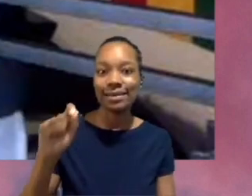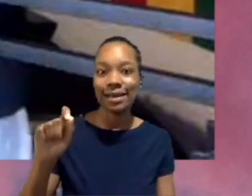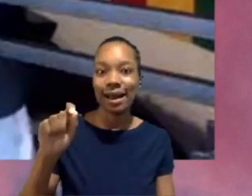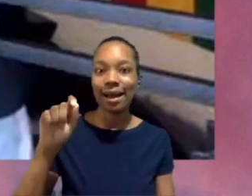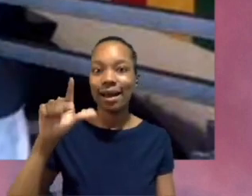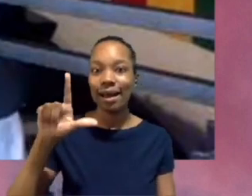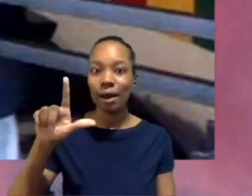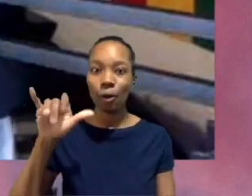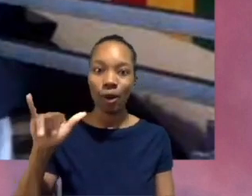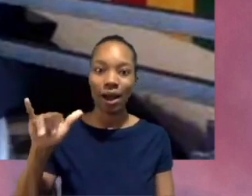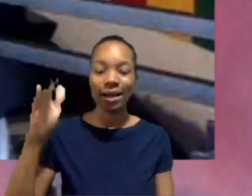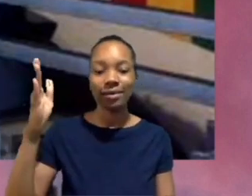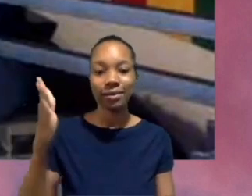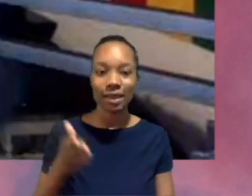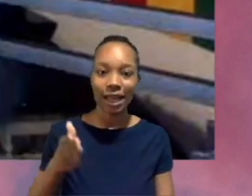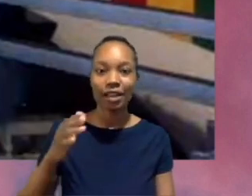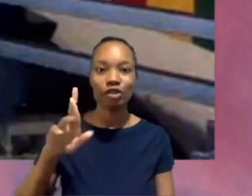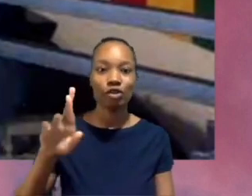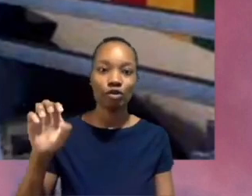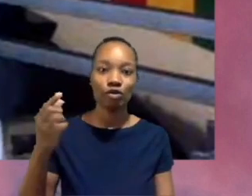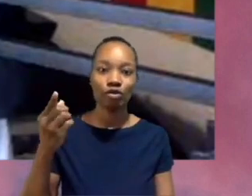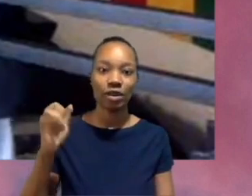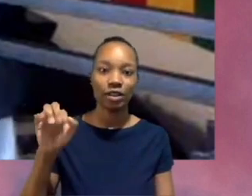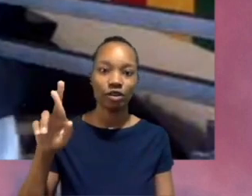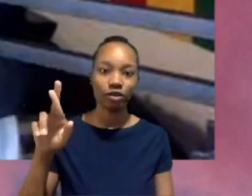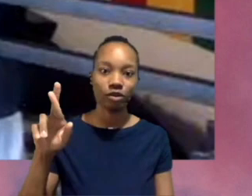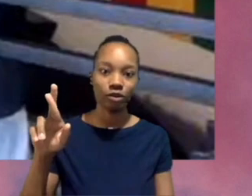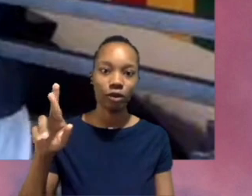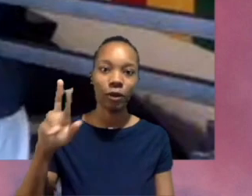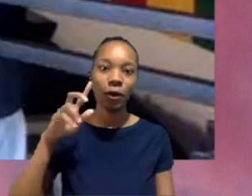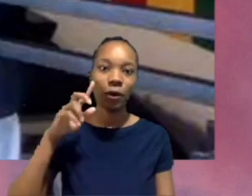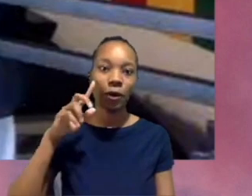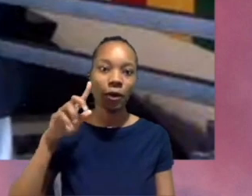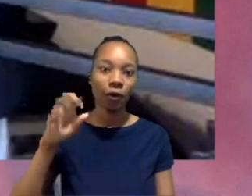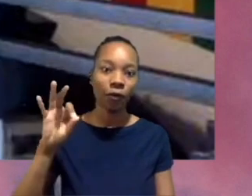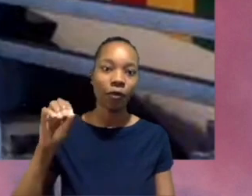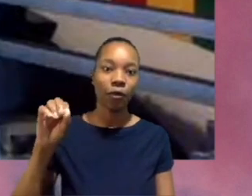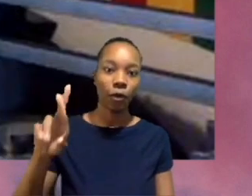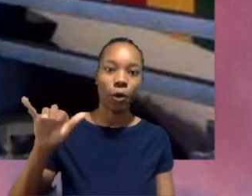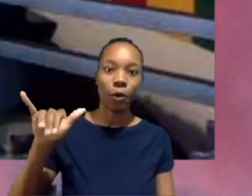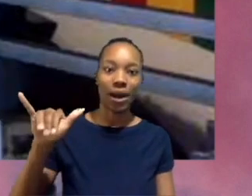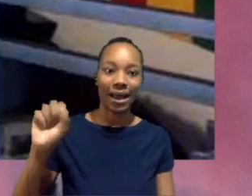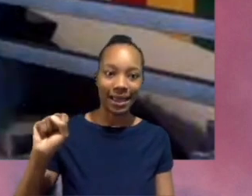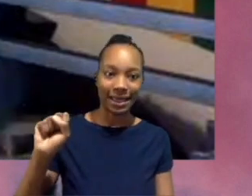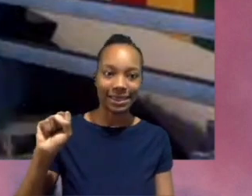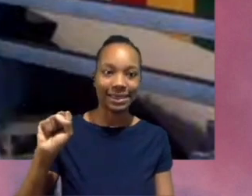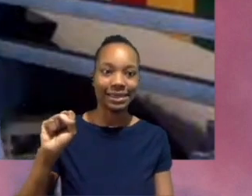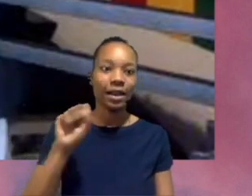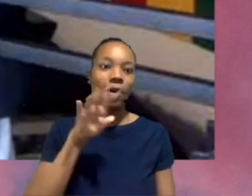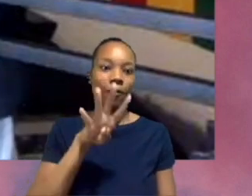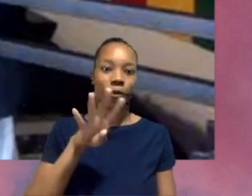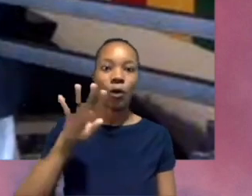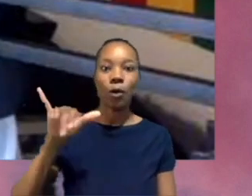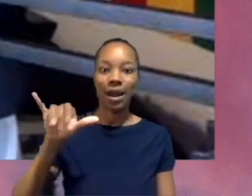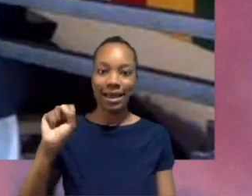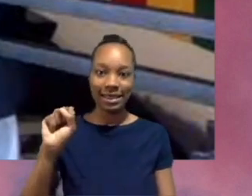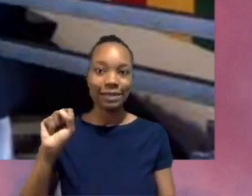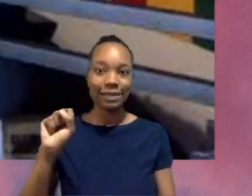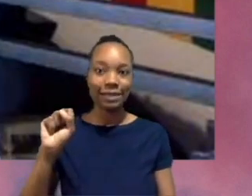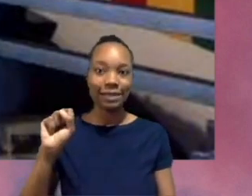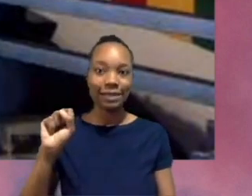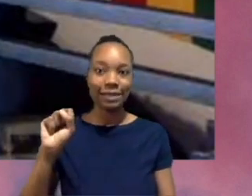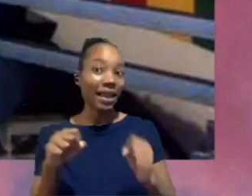bit.ly/register4YS. And on there, you can indicate which programs you'd like to hop into. But yeah, like I said, come write with us every Wednesday. You can meet some of these incredible poets and write